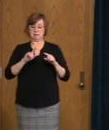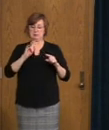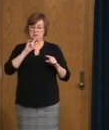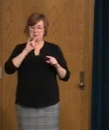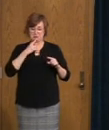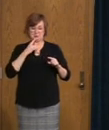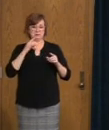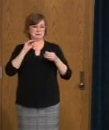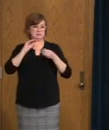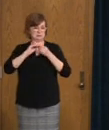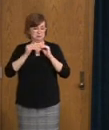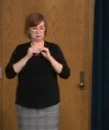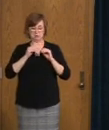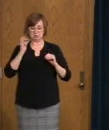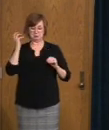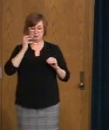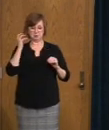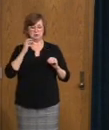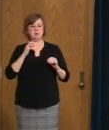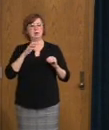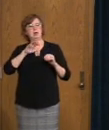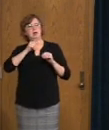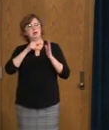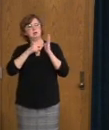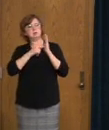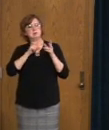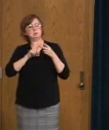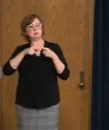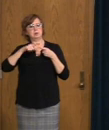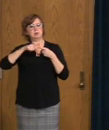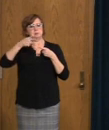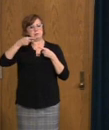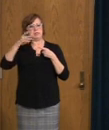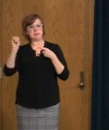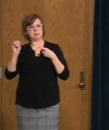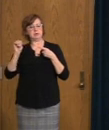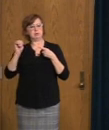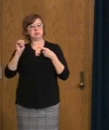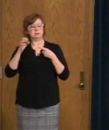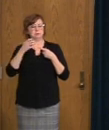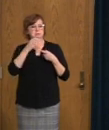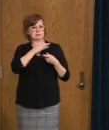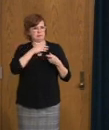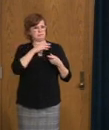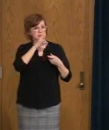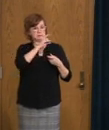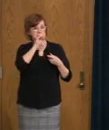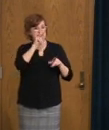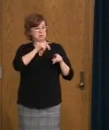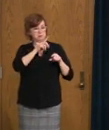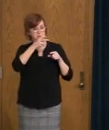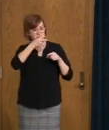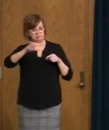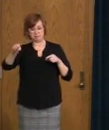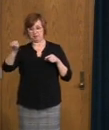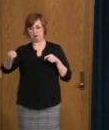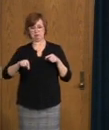give another specific example, so we had the number of staff redeployed to Parkside. Those are staff that can't be used someplace